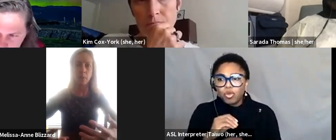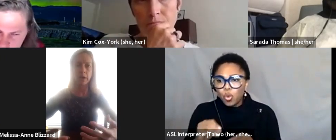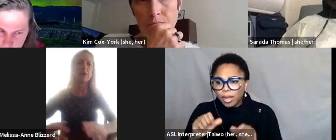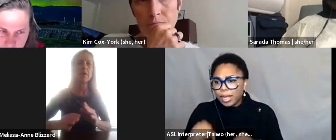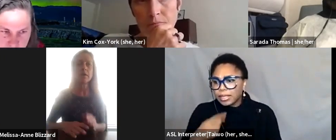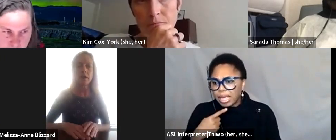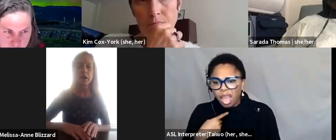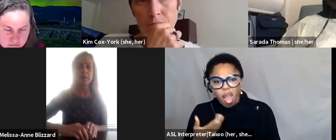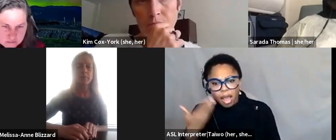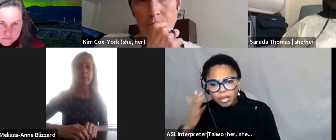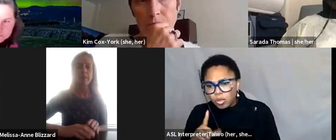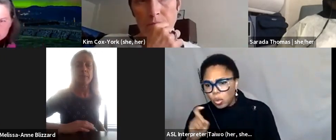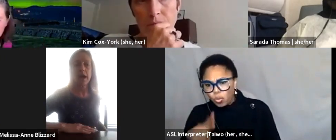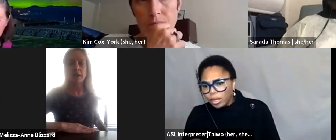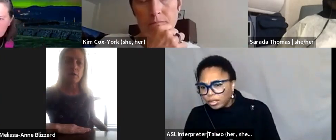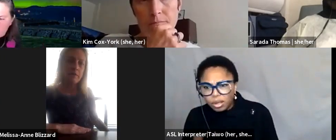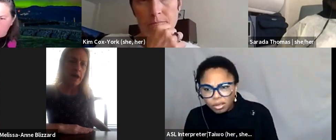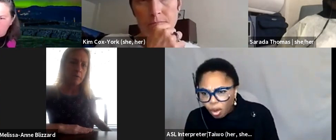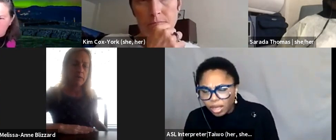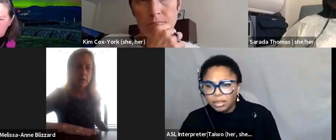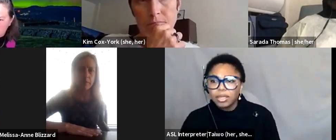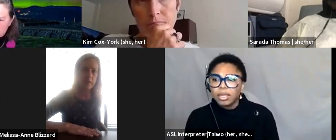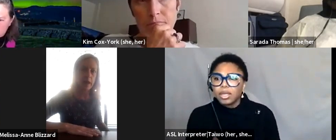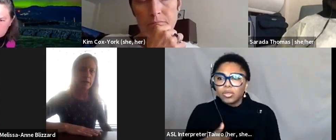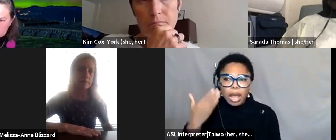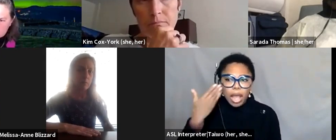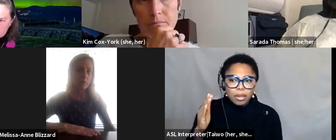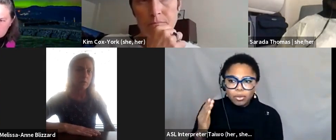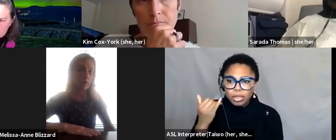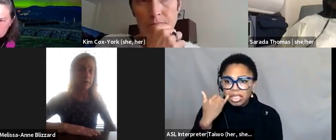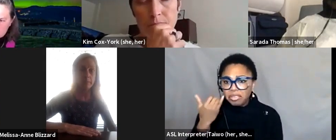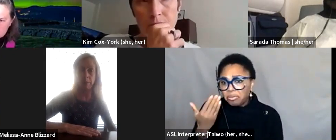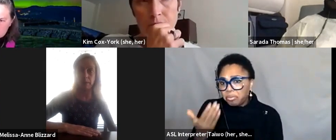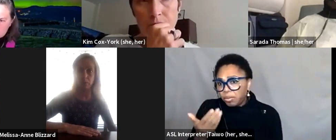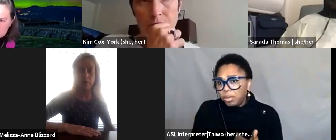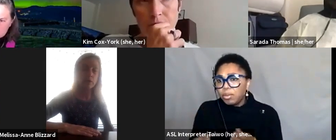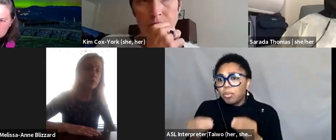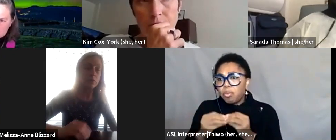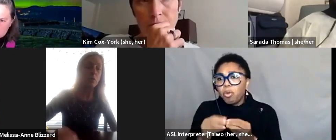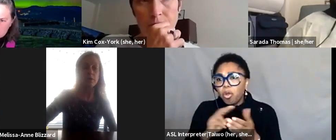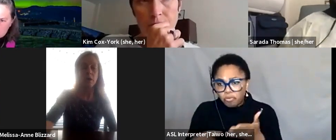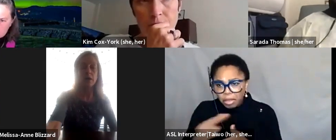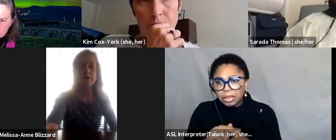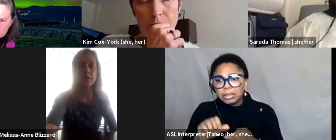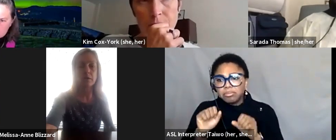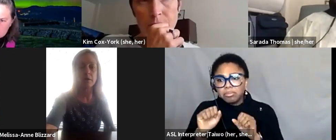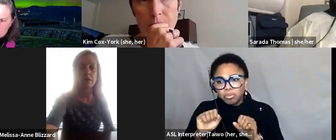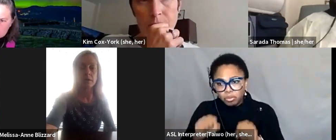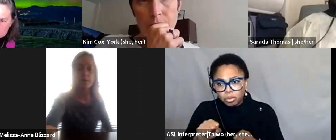that point. But I didn't know if that was something that more universities might be moving to or